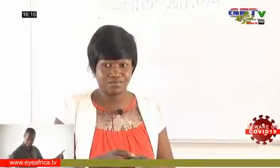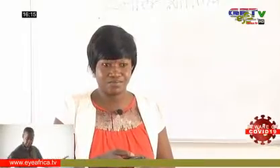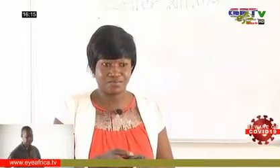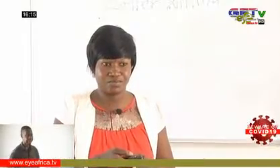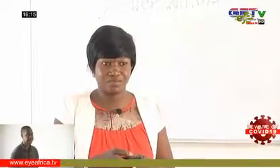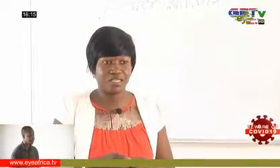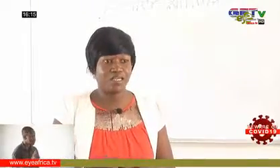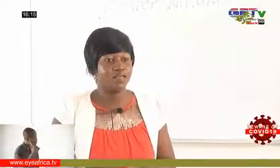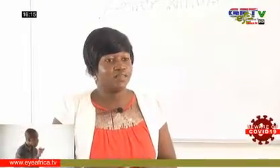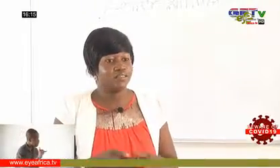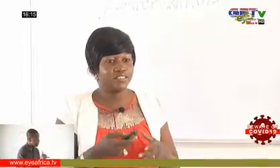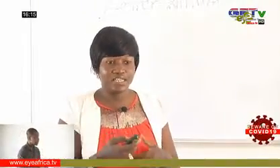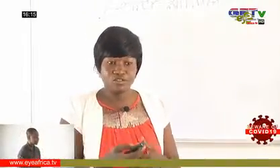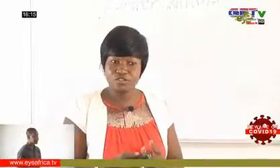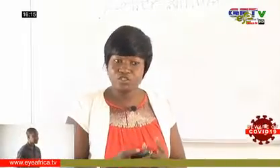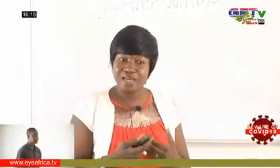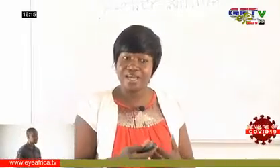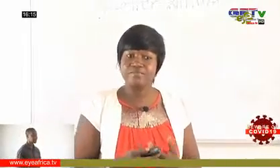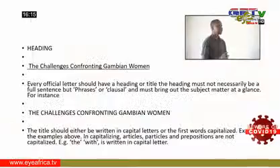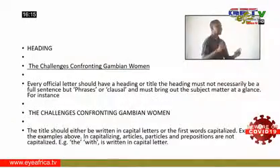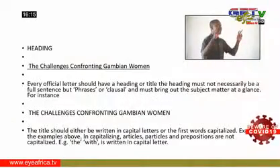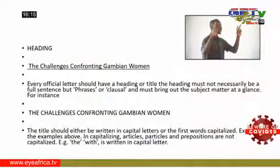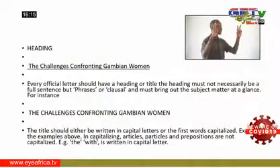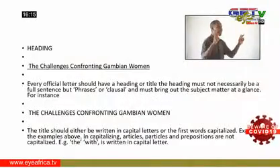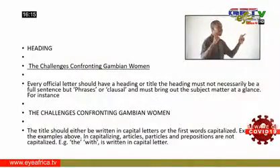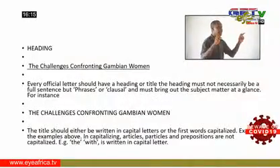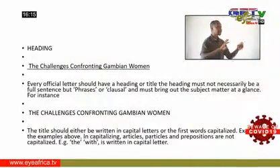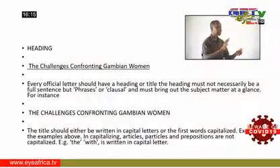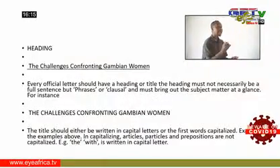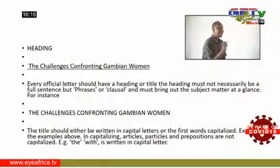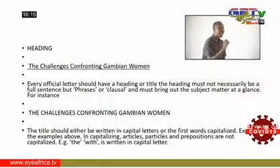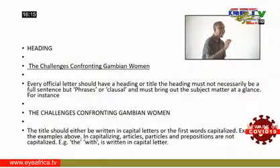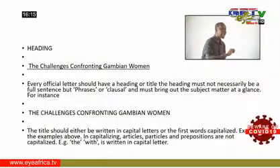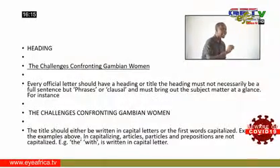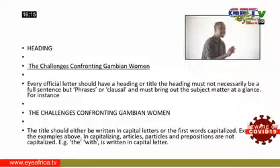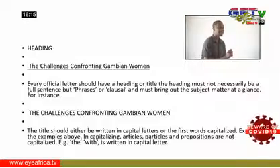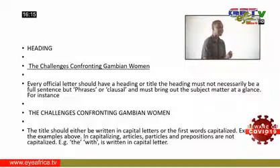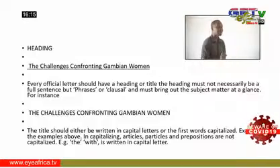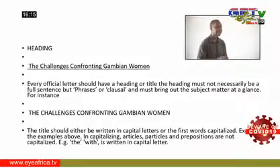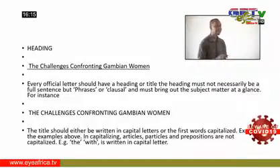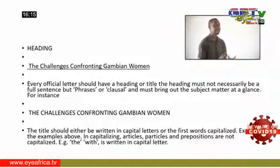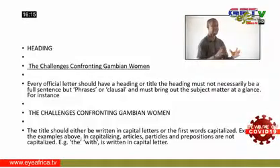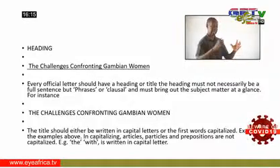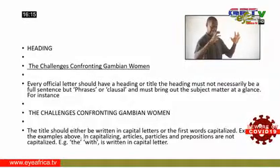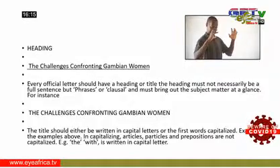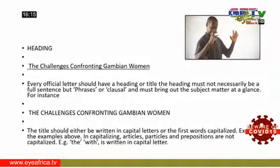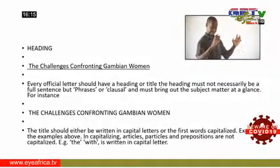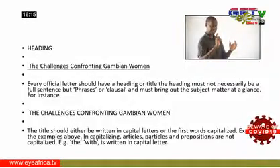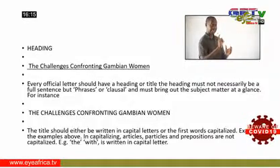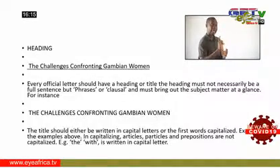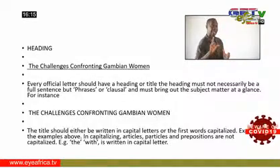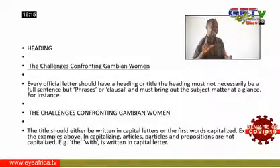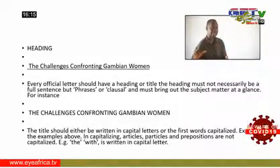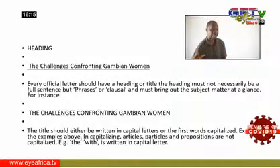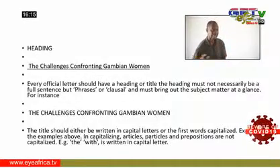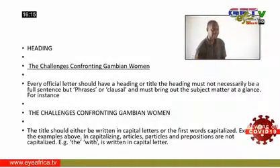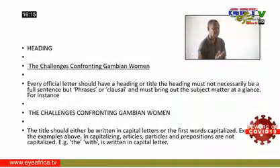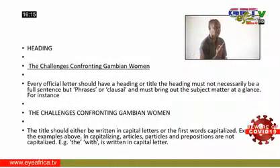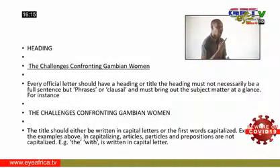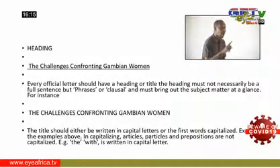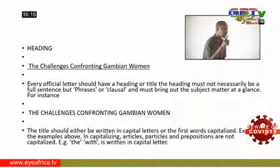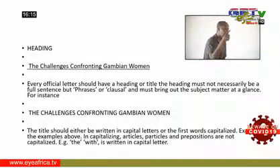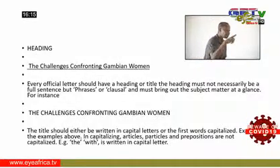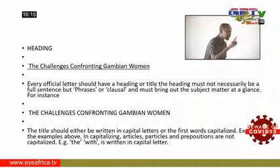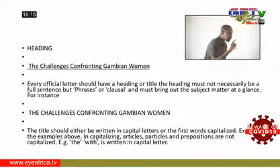Yes. The title should either be written in capital letters or the first word